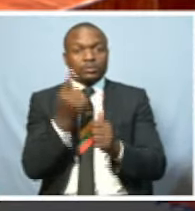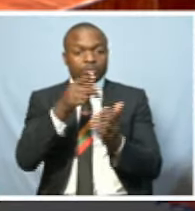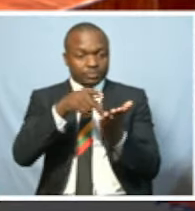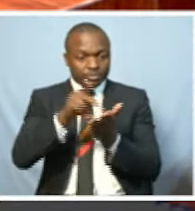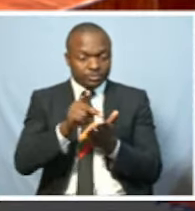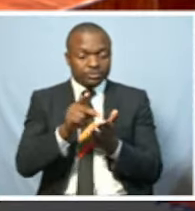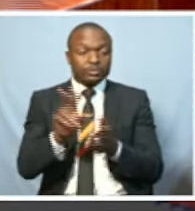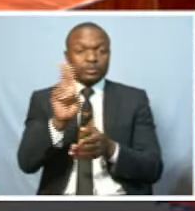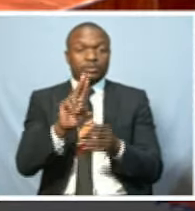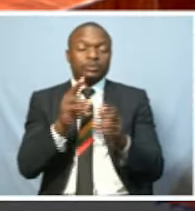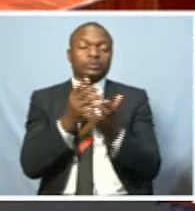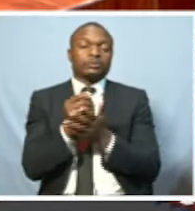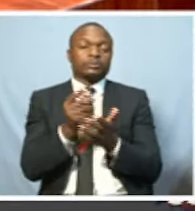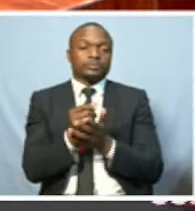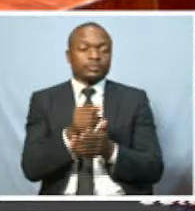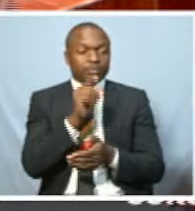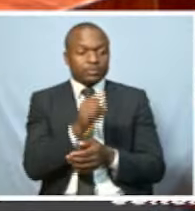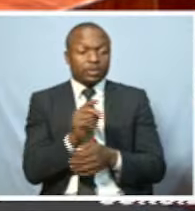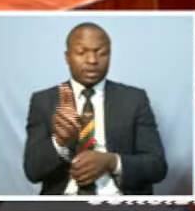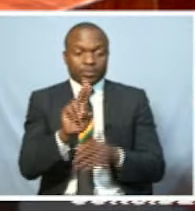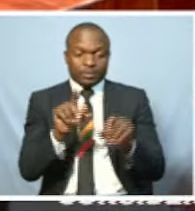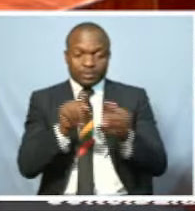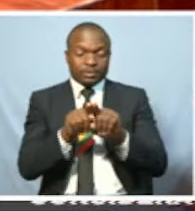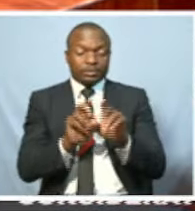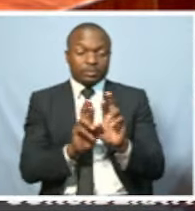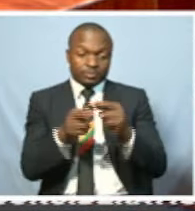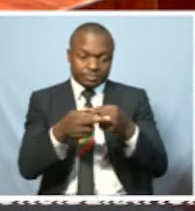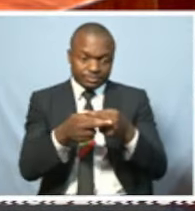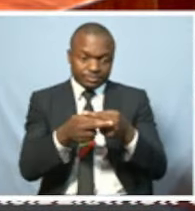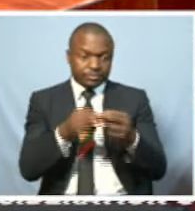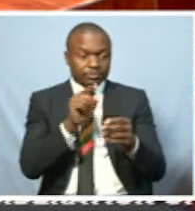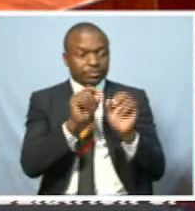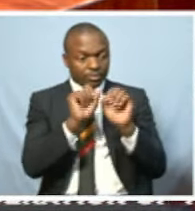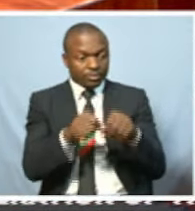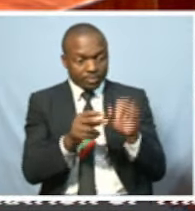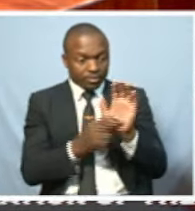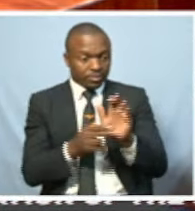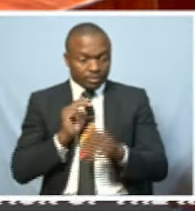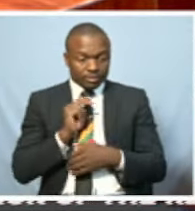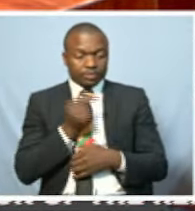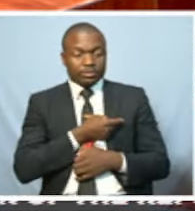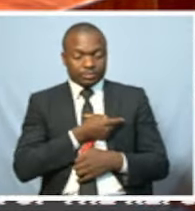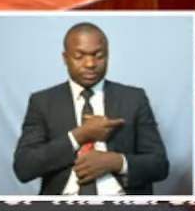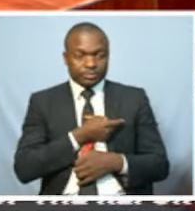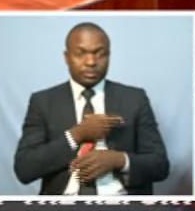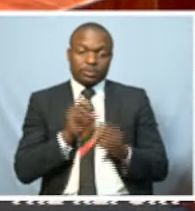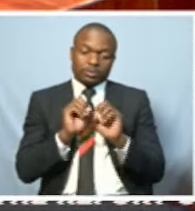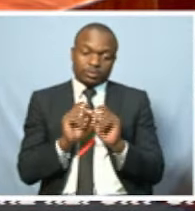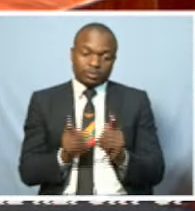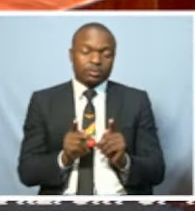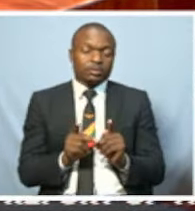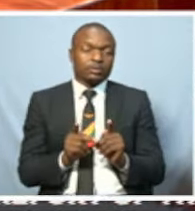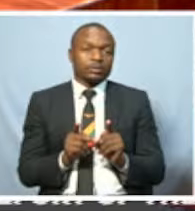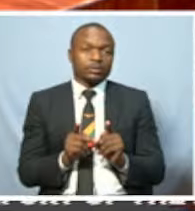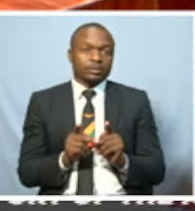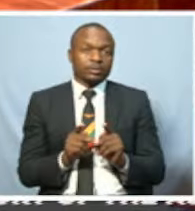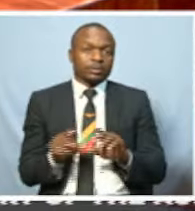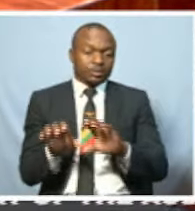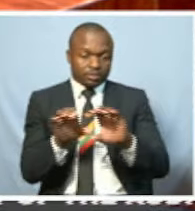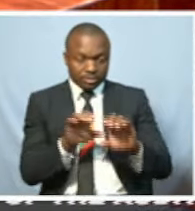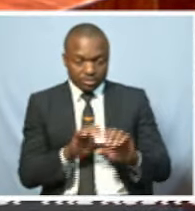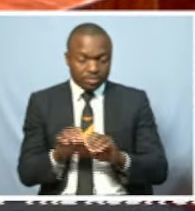available resources. And then using that reconciliation, then you can now show us to say, Okay, we did the